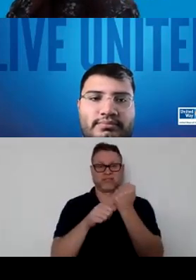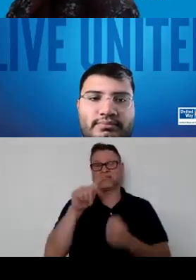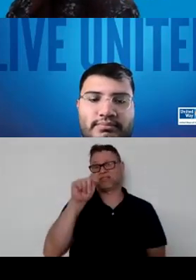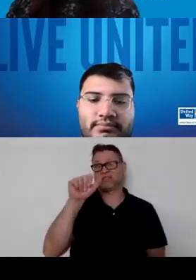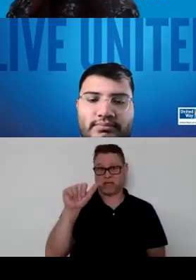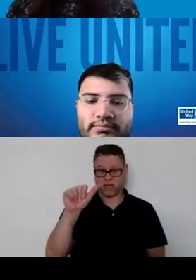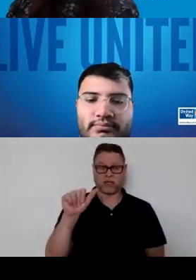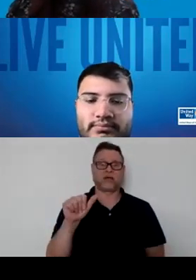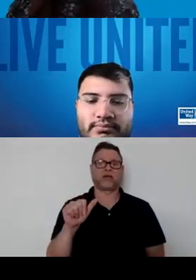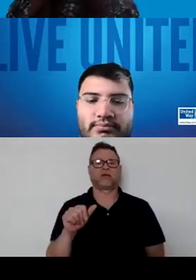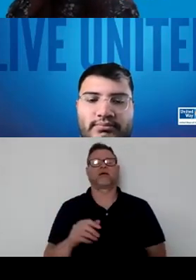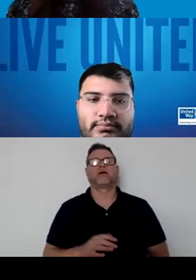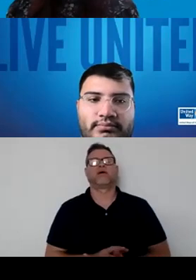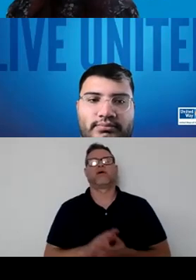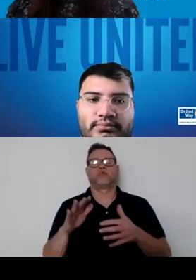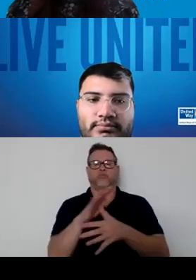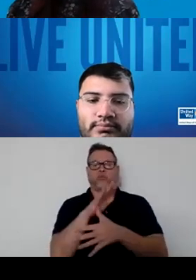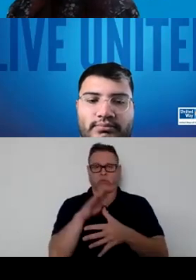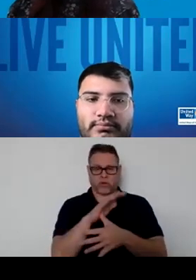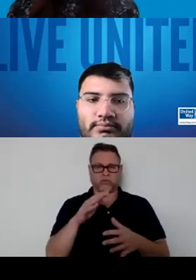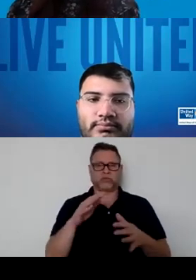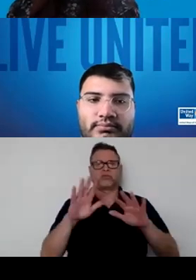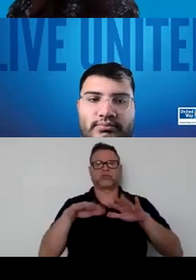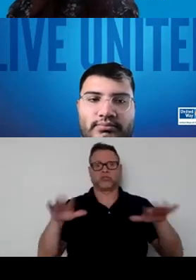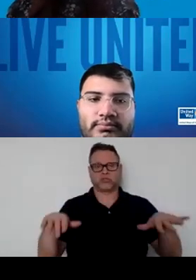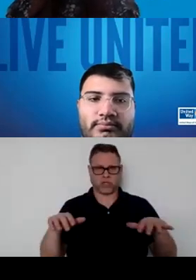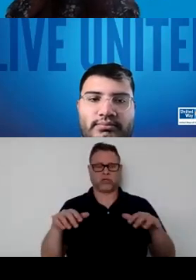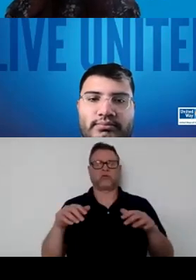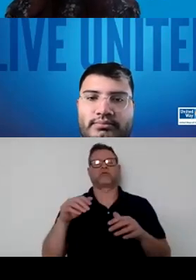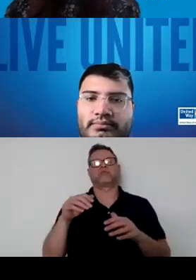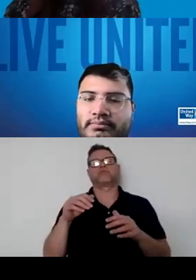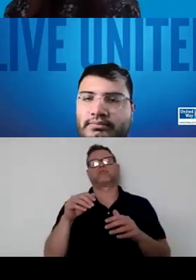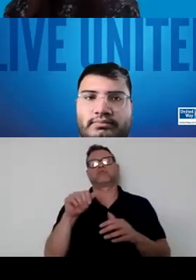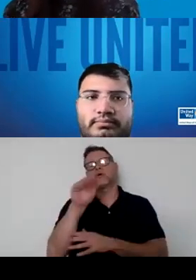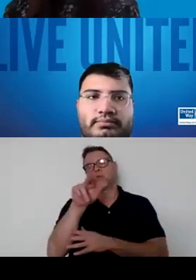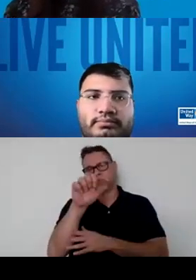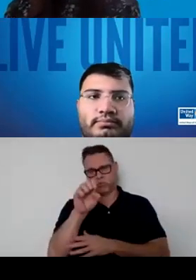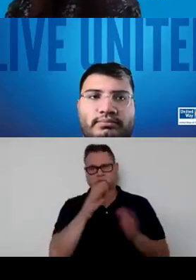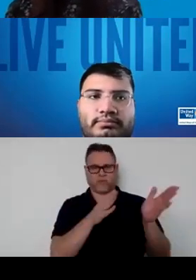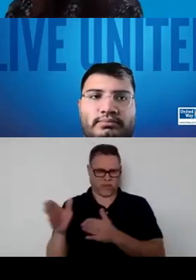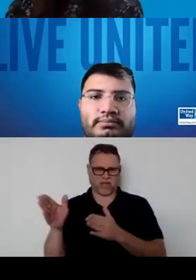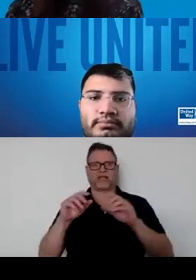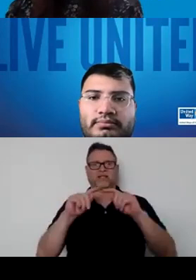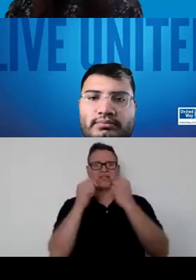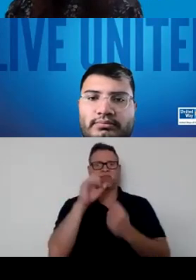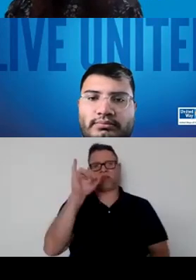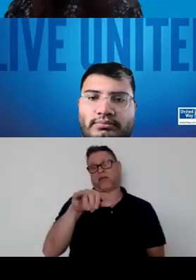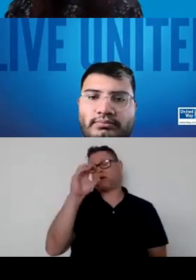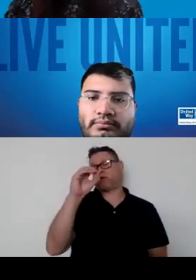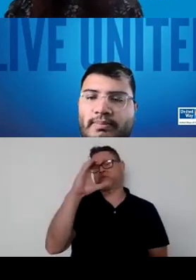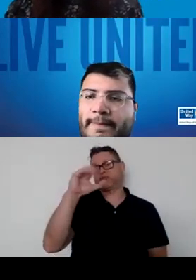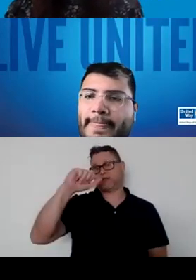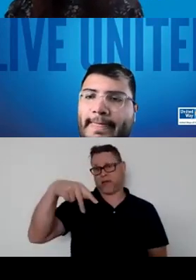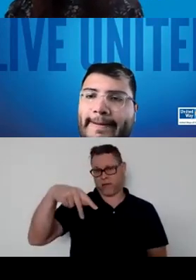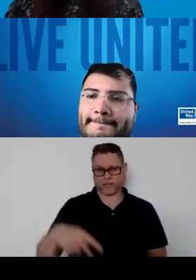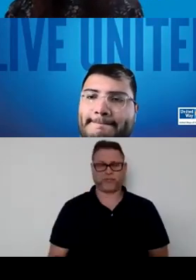technical assistance to primary child abuse prevention planning teams throughout California, and also the